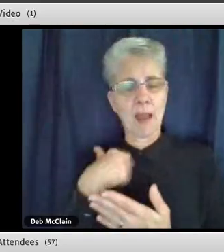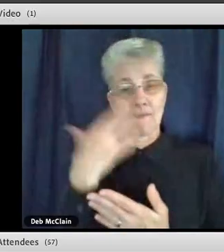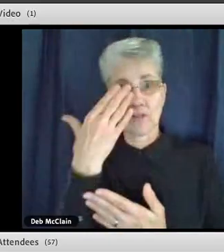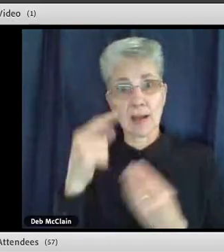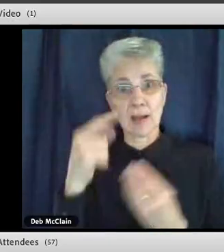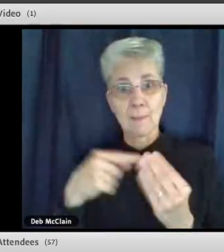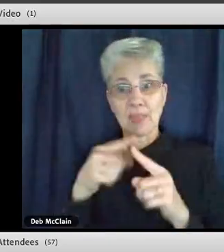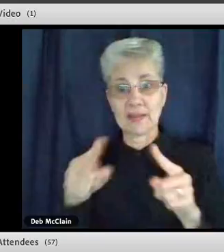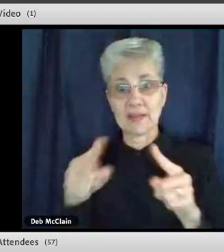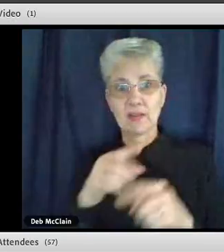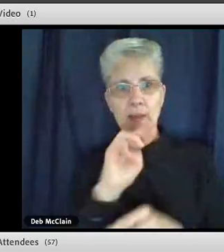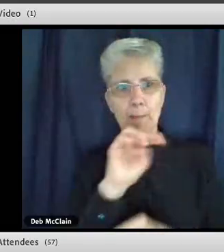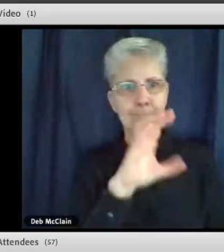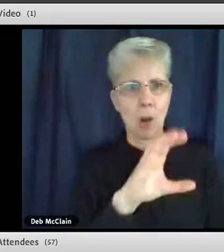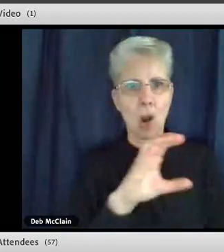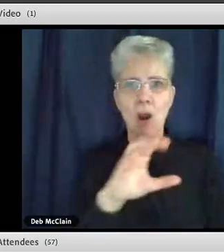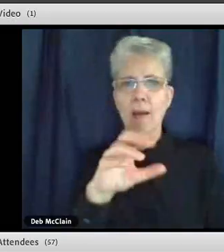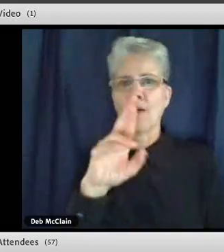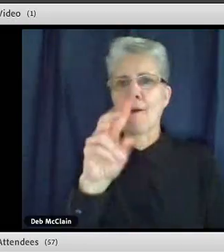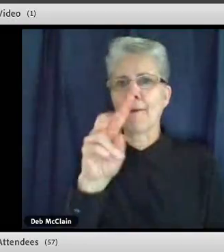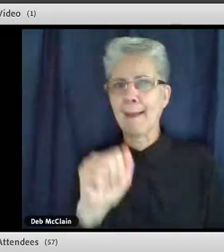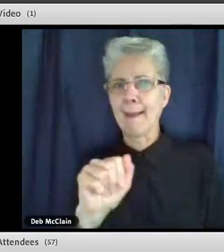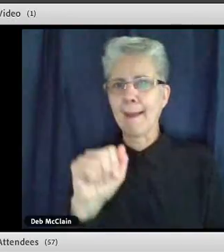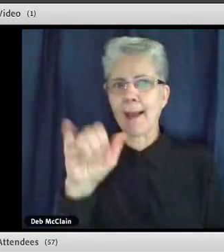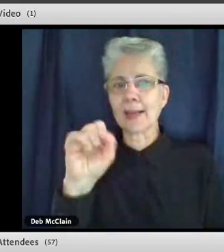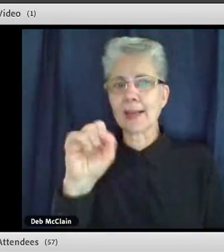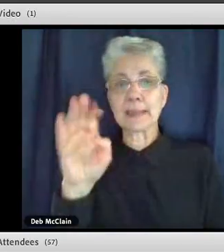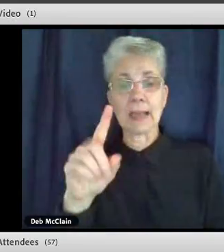long time since I'd had cataloging.